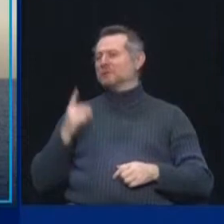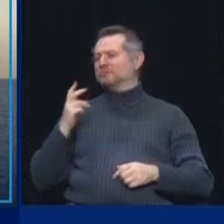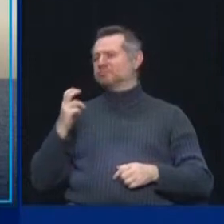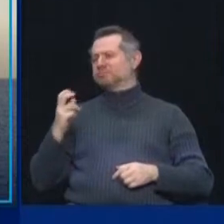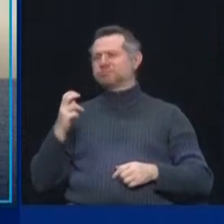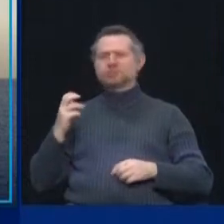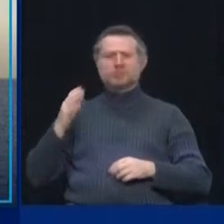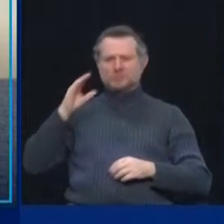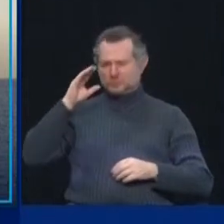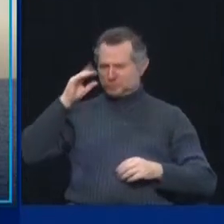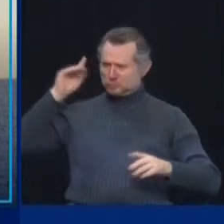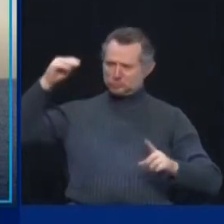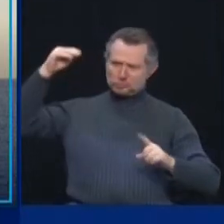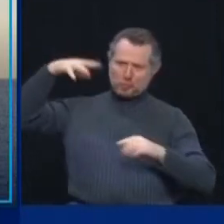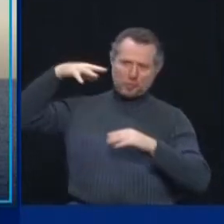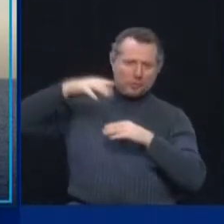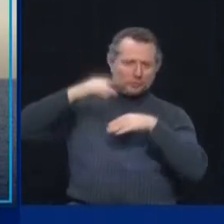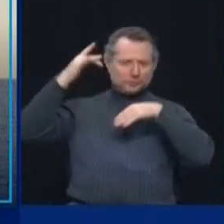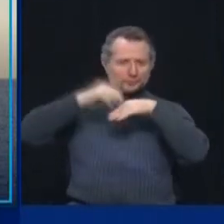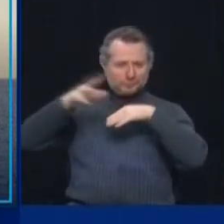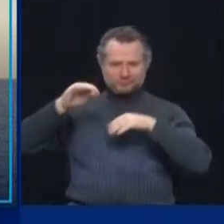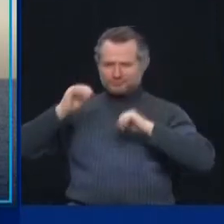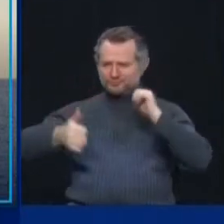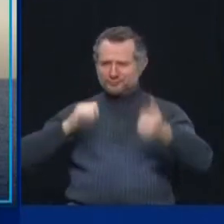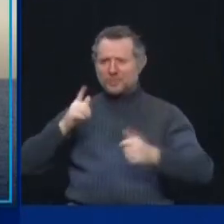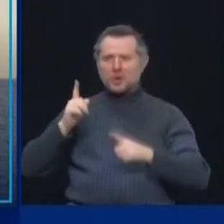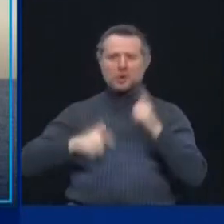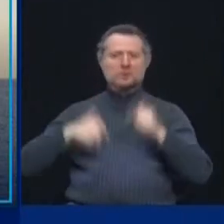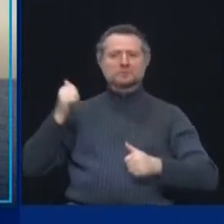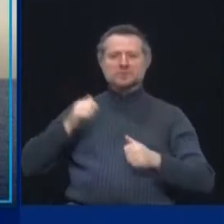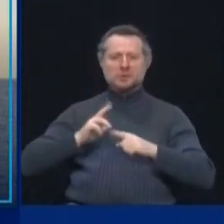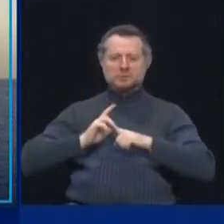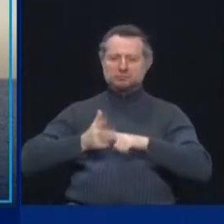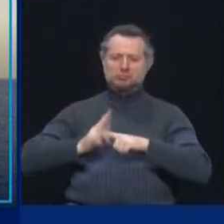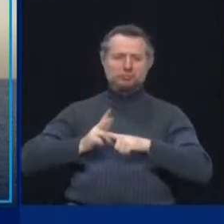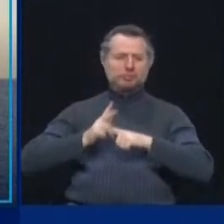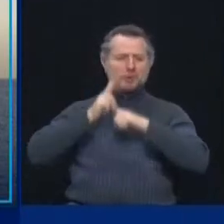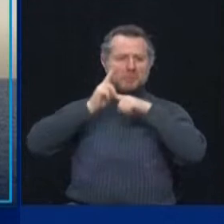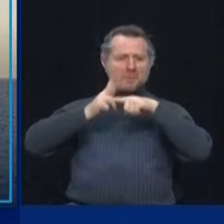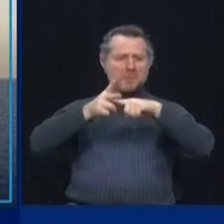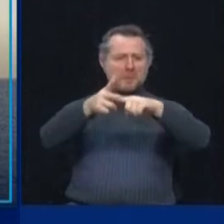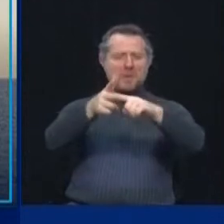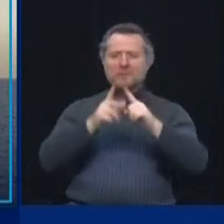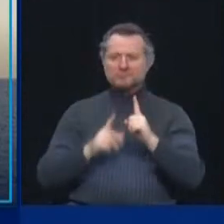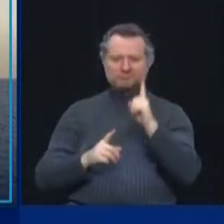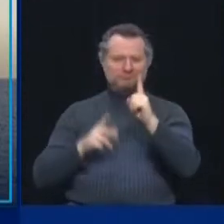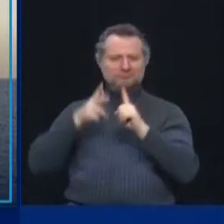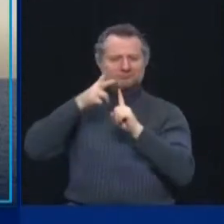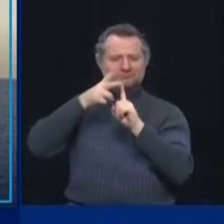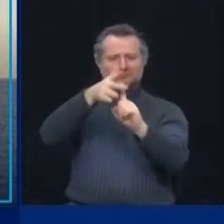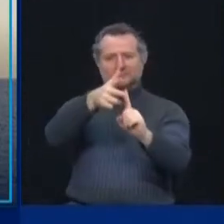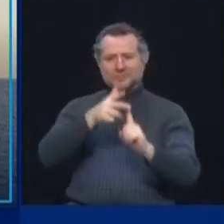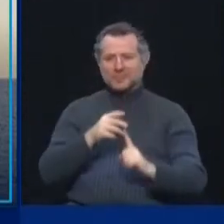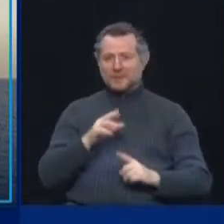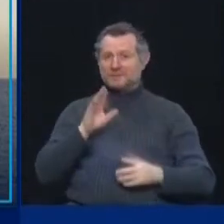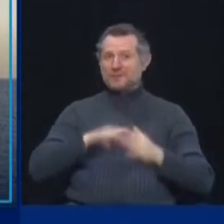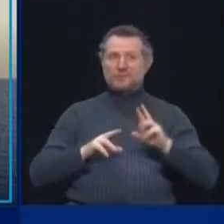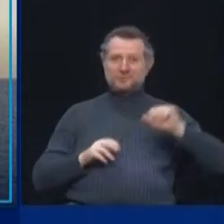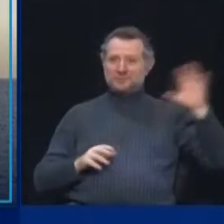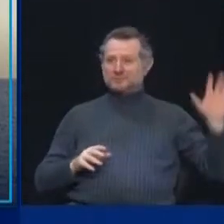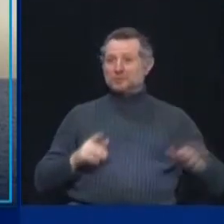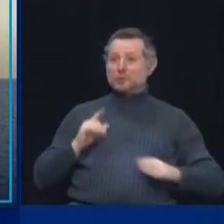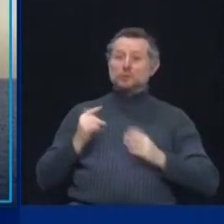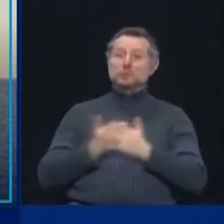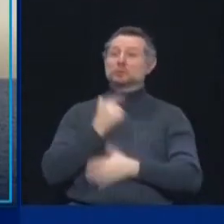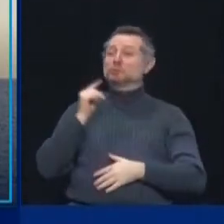projects, the largest wind turbine projects in the nation, and then a new green